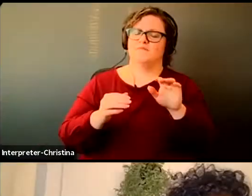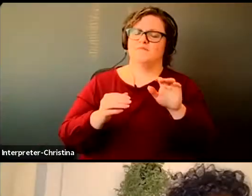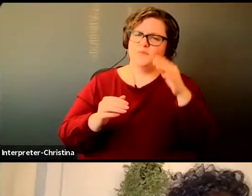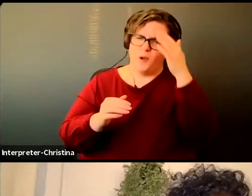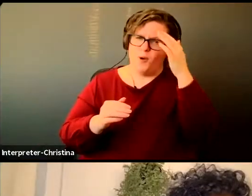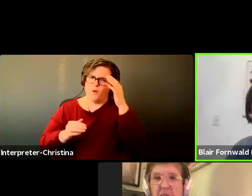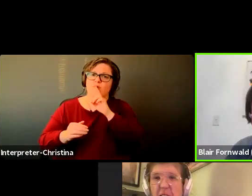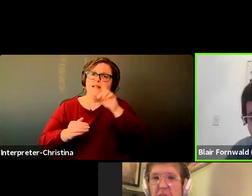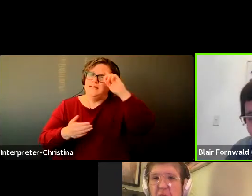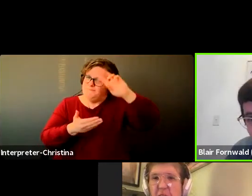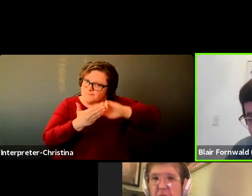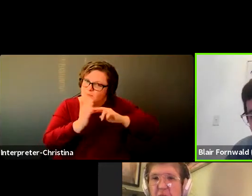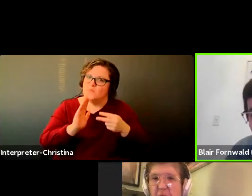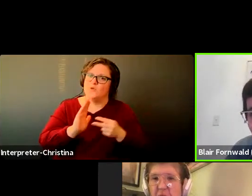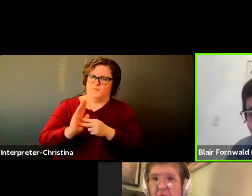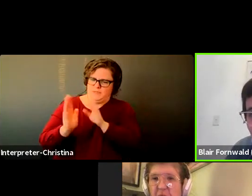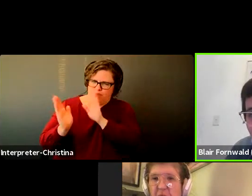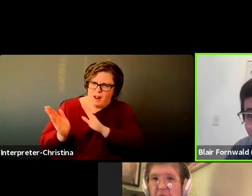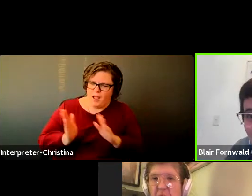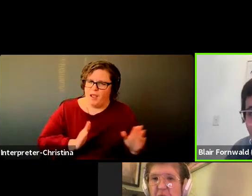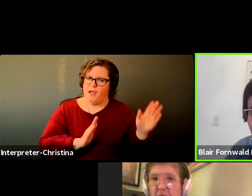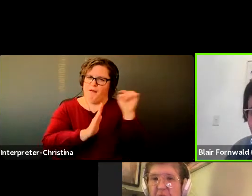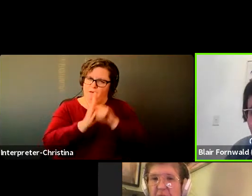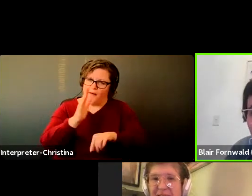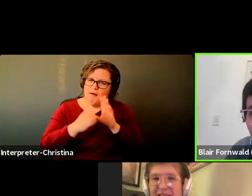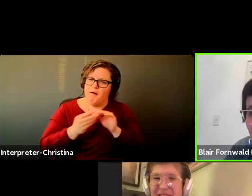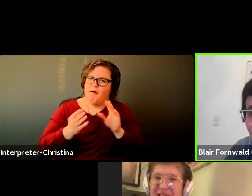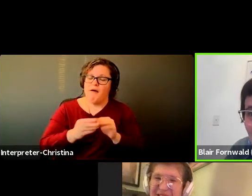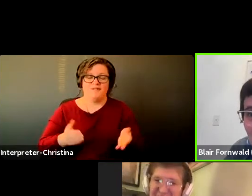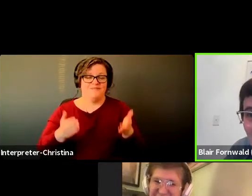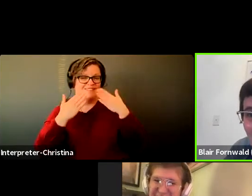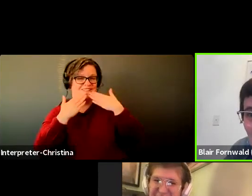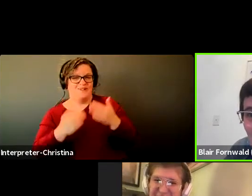Thank you. Jess has a question.